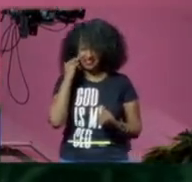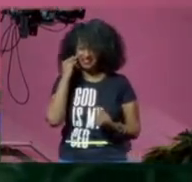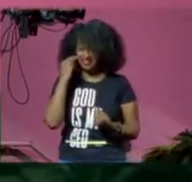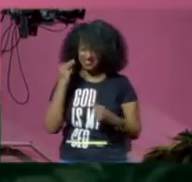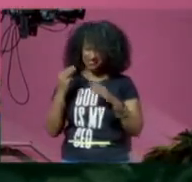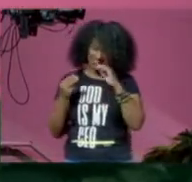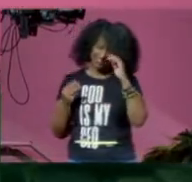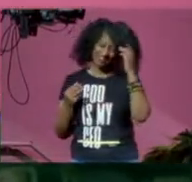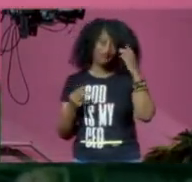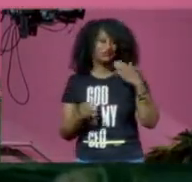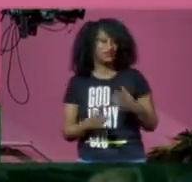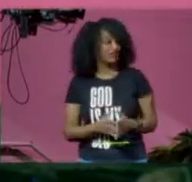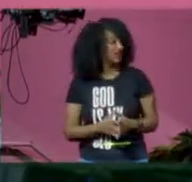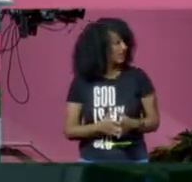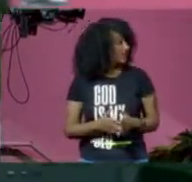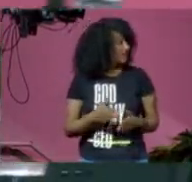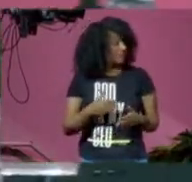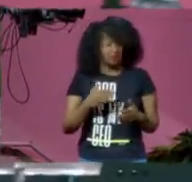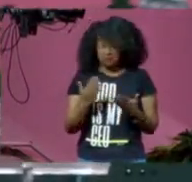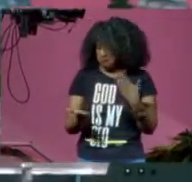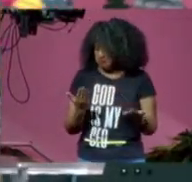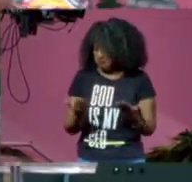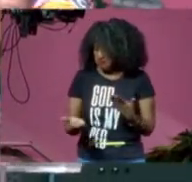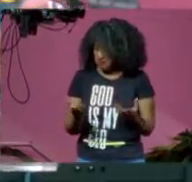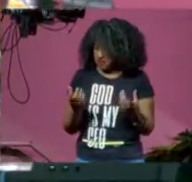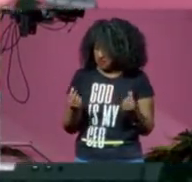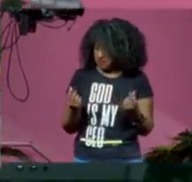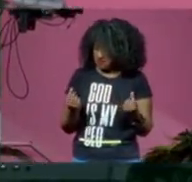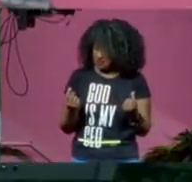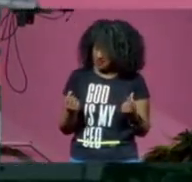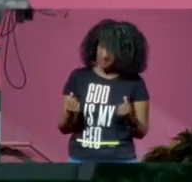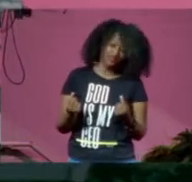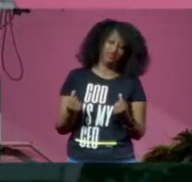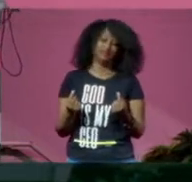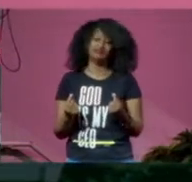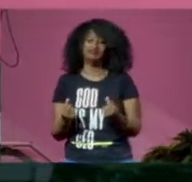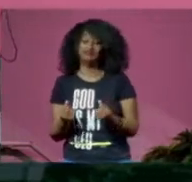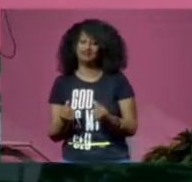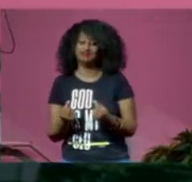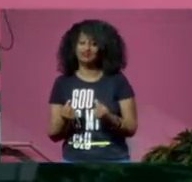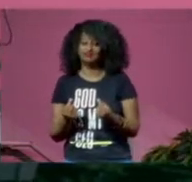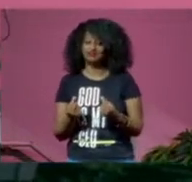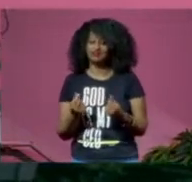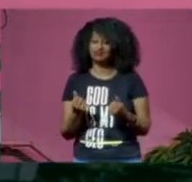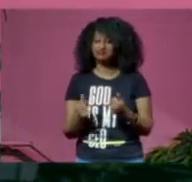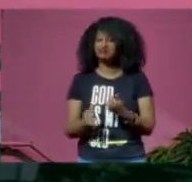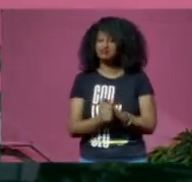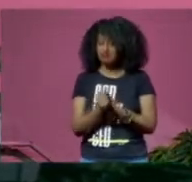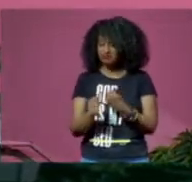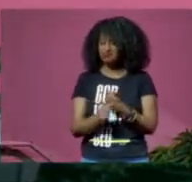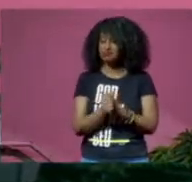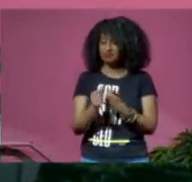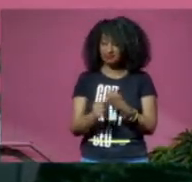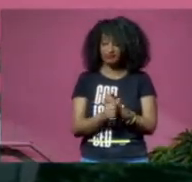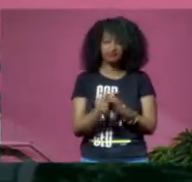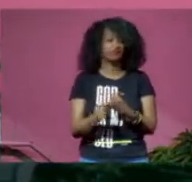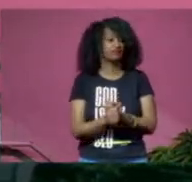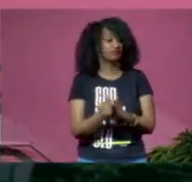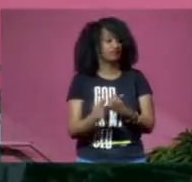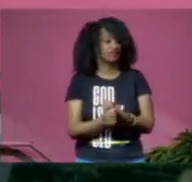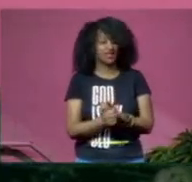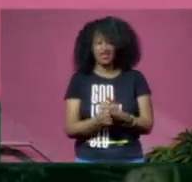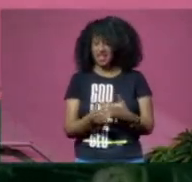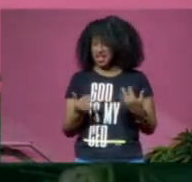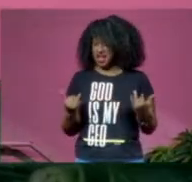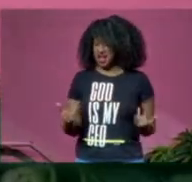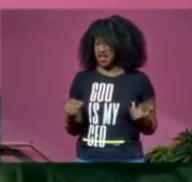You should know that. And you might even be able to do a little bit of basic algebra. You should know, maybe know that. By the ninth grade, you should know how